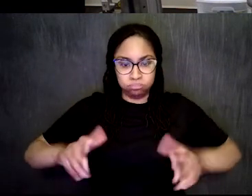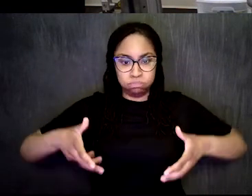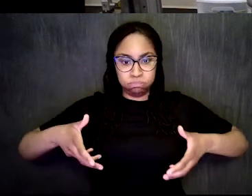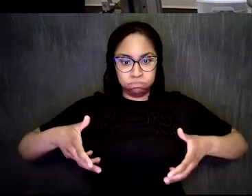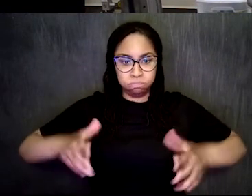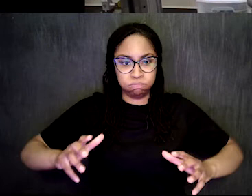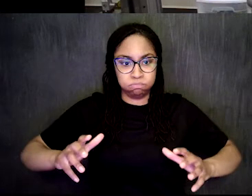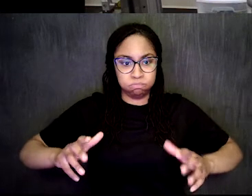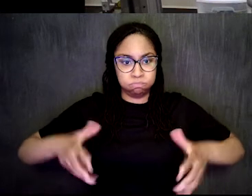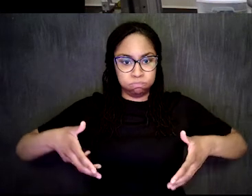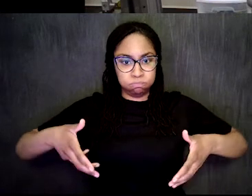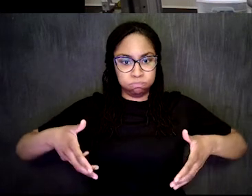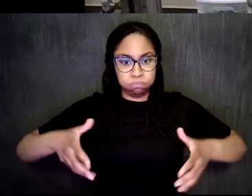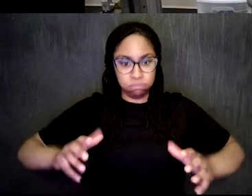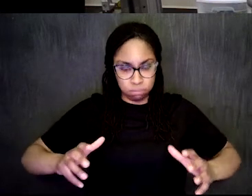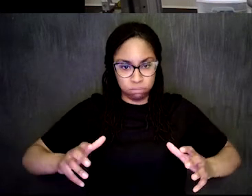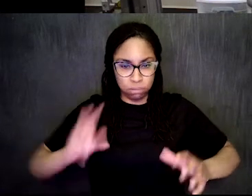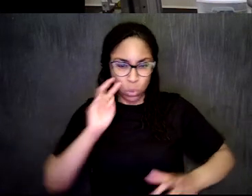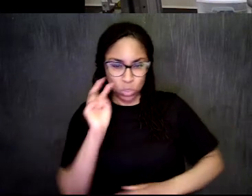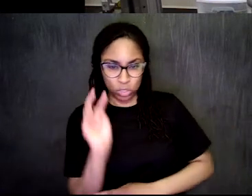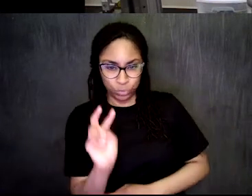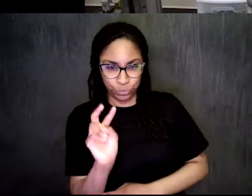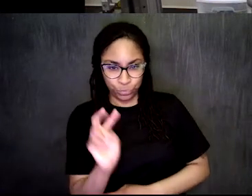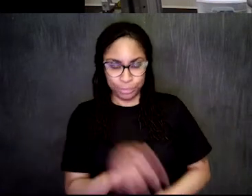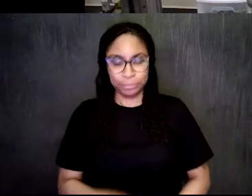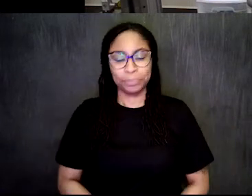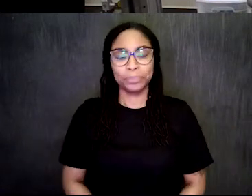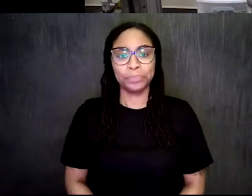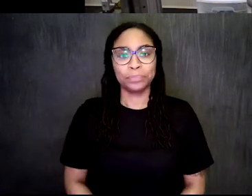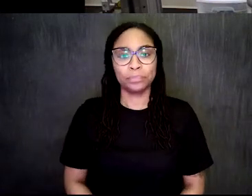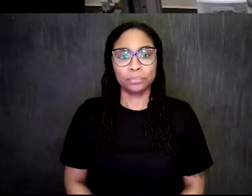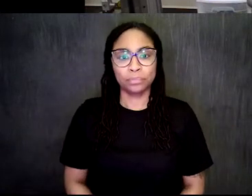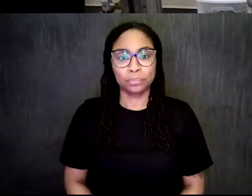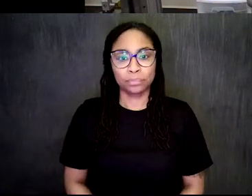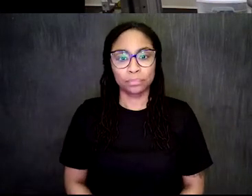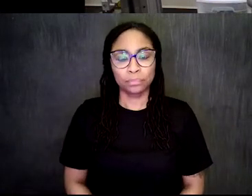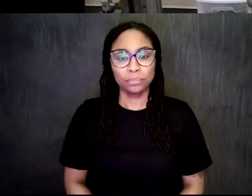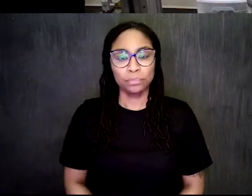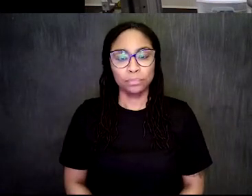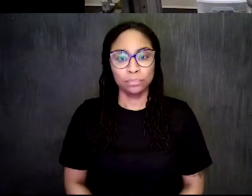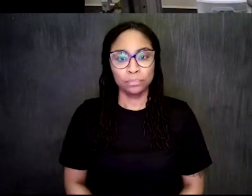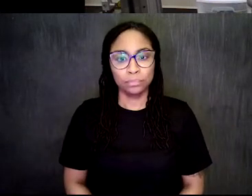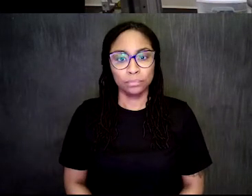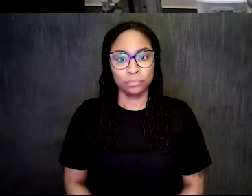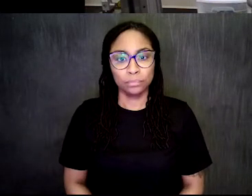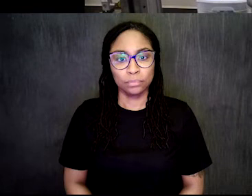to do is tilt your hips forwards and tilt your hips backwards. So when we tilt our hip